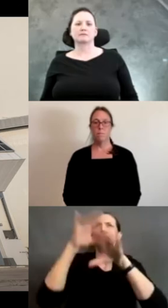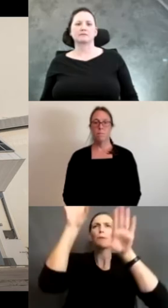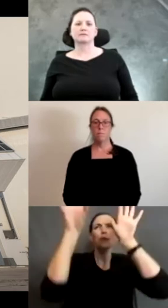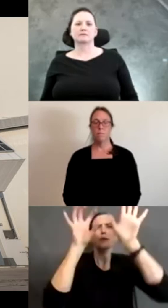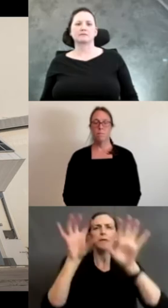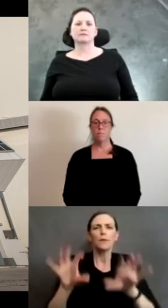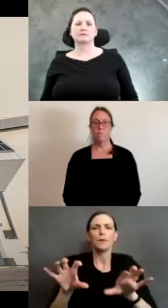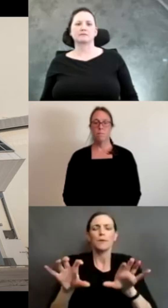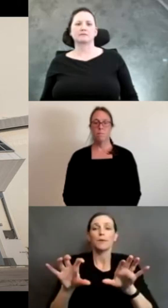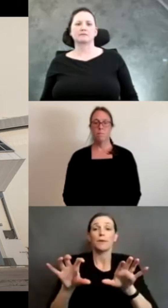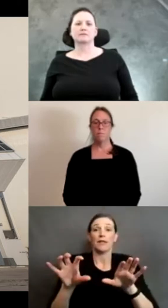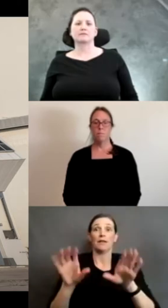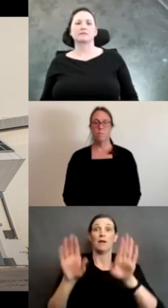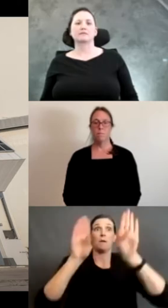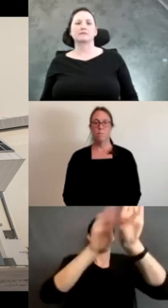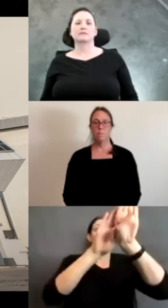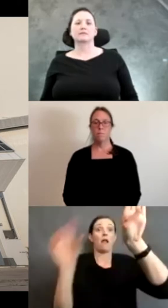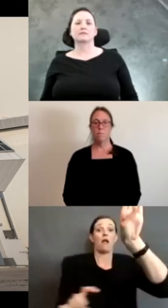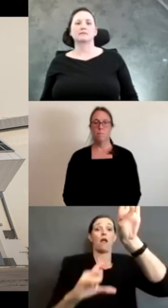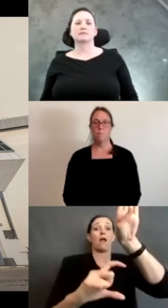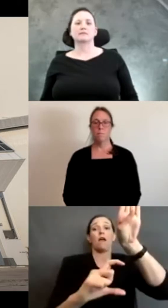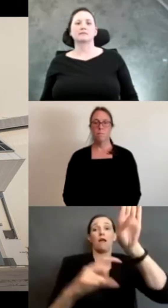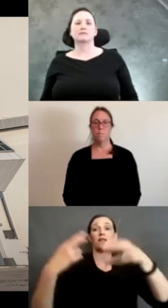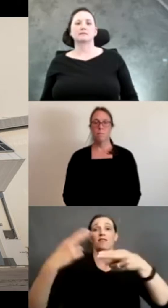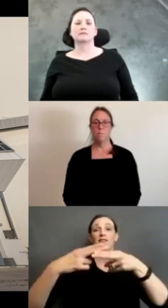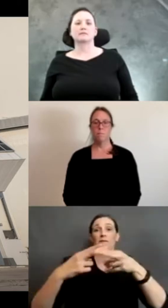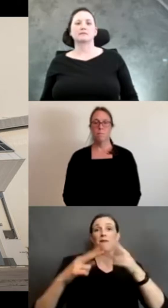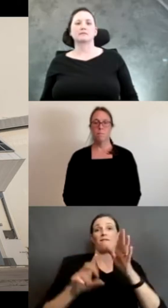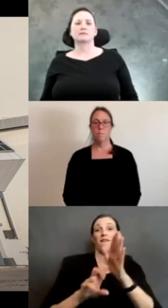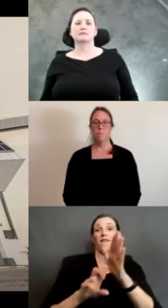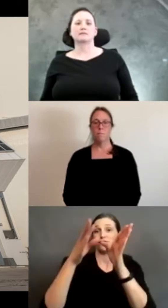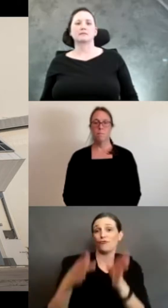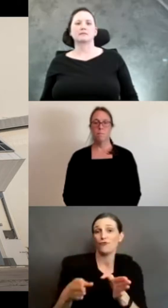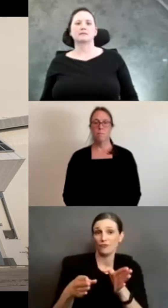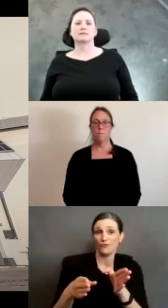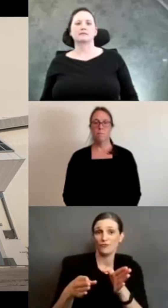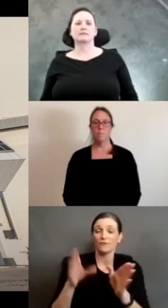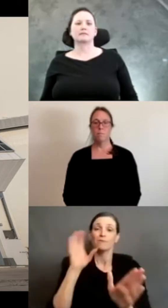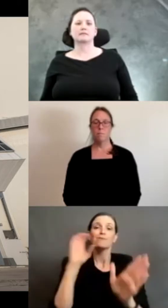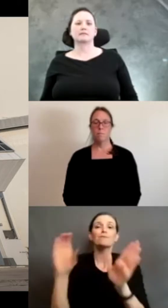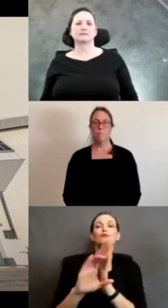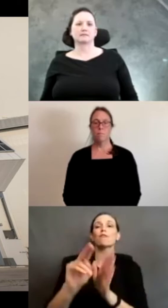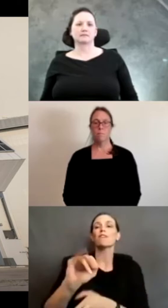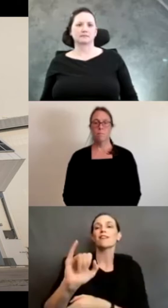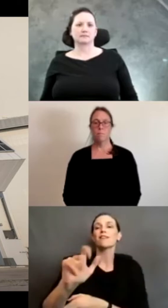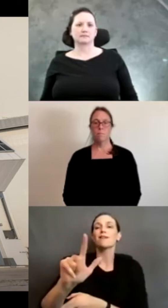with the names of the astronauts listed. A portrait of Neil Armstrong hangs on the wall.